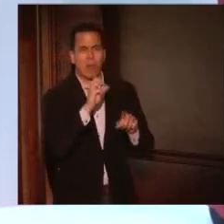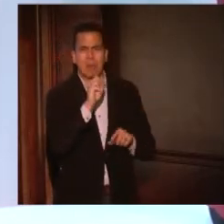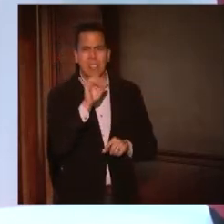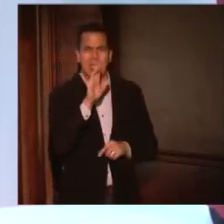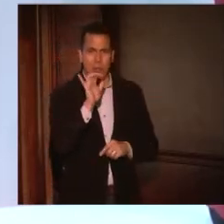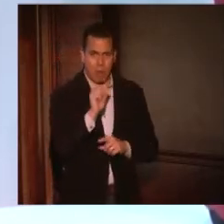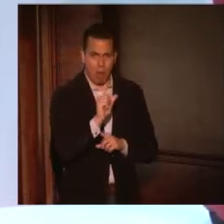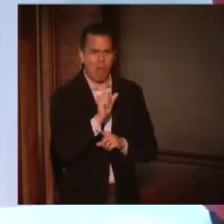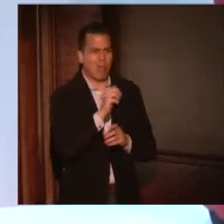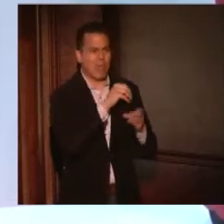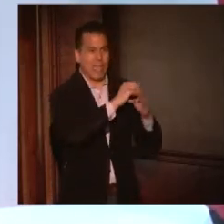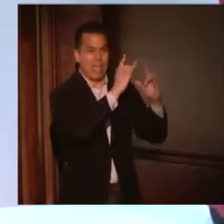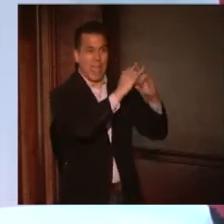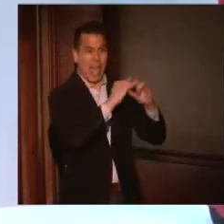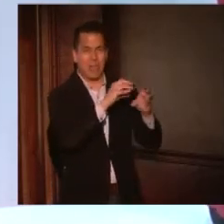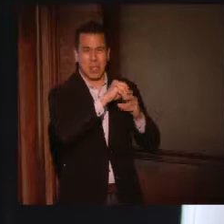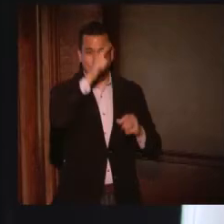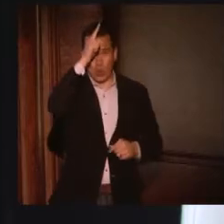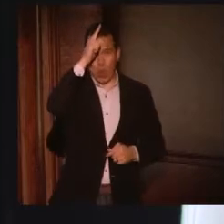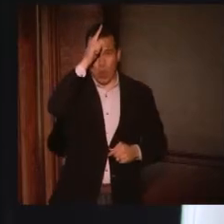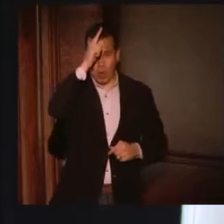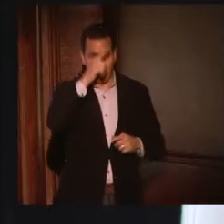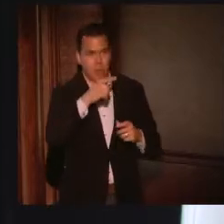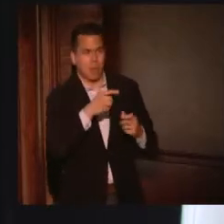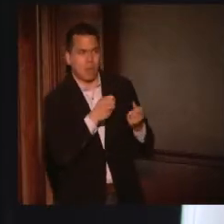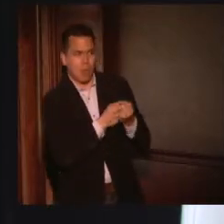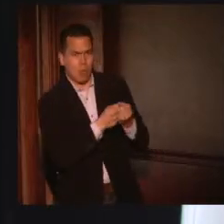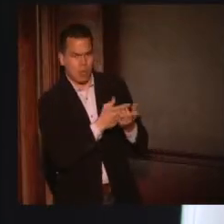the camps in Jordan. So imagine